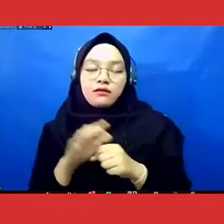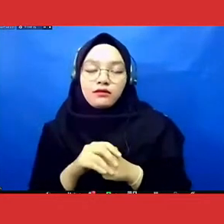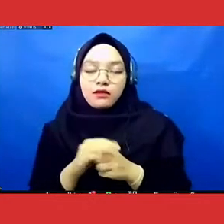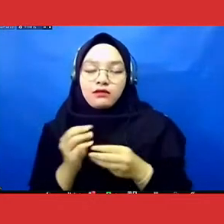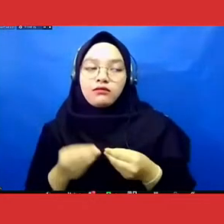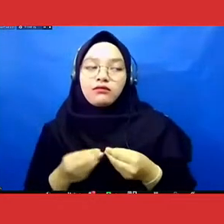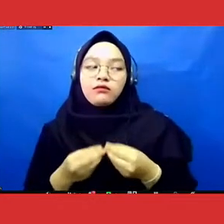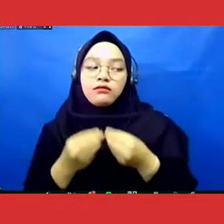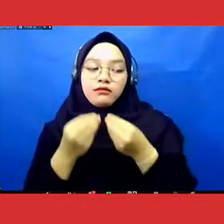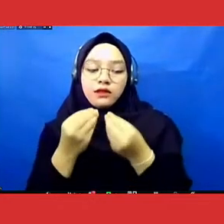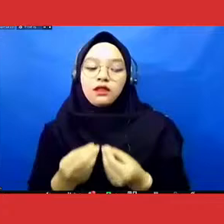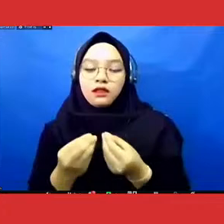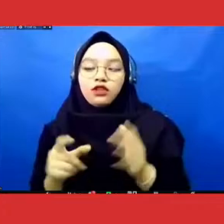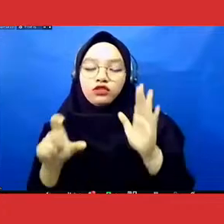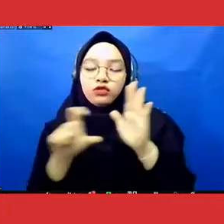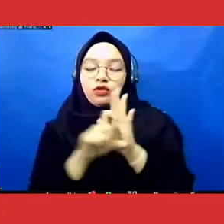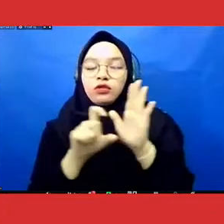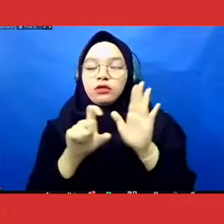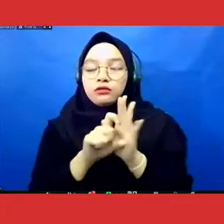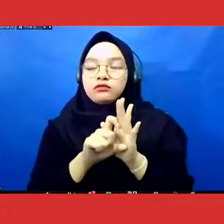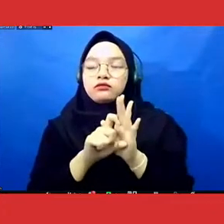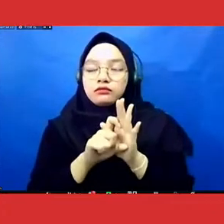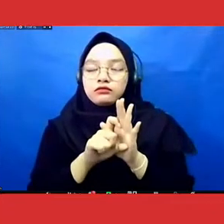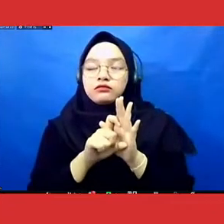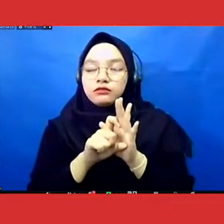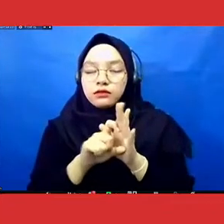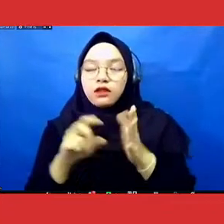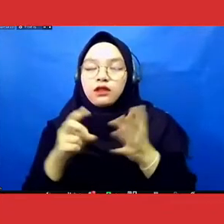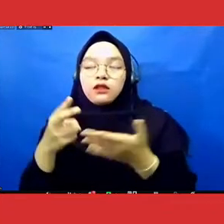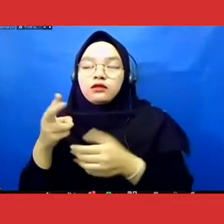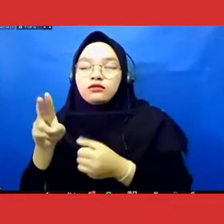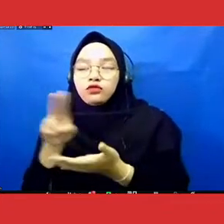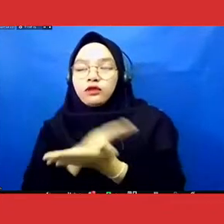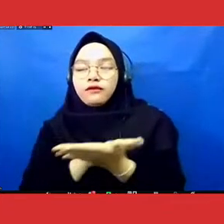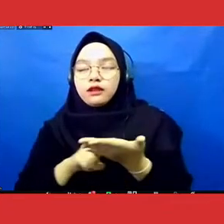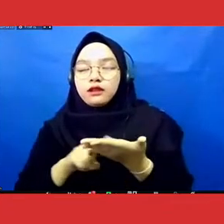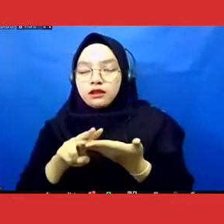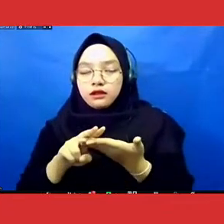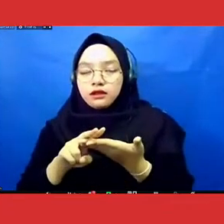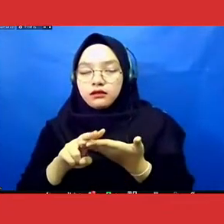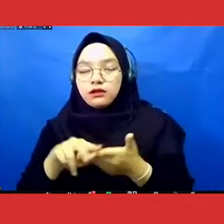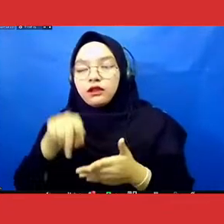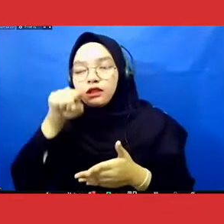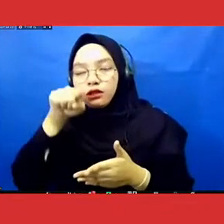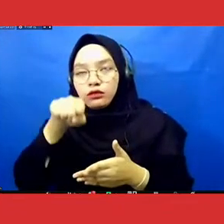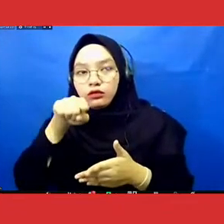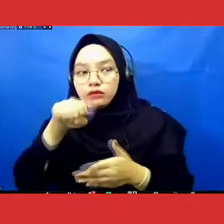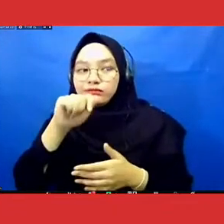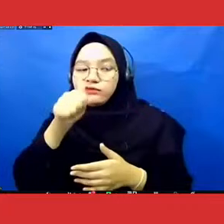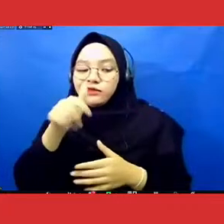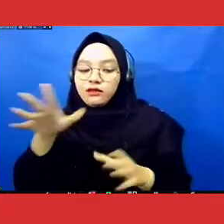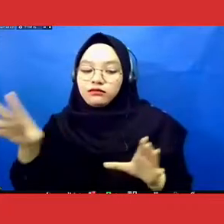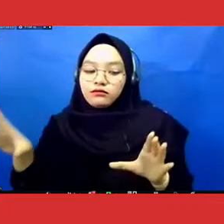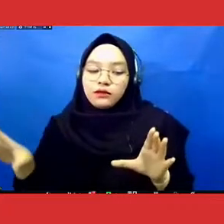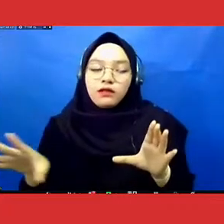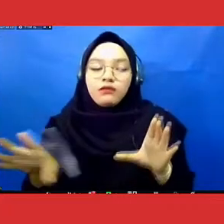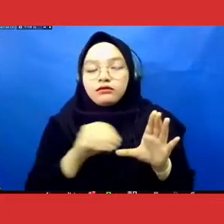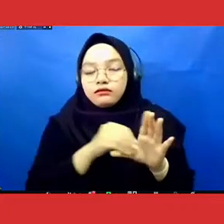implementation in your city? This question actually from Dr. Rita Manik from University of Lampung.